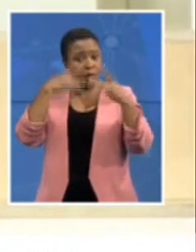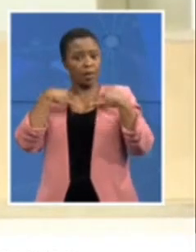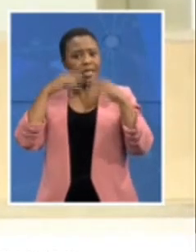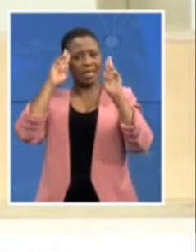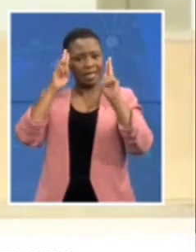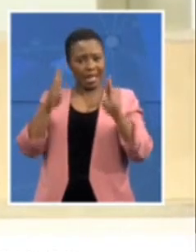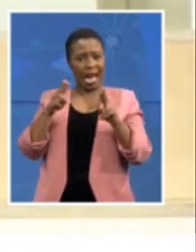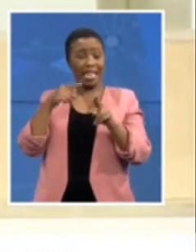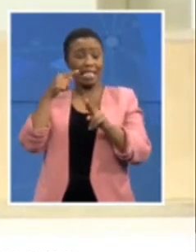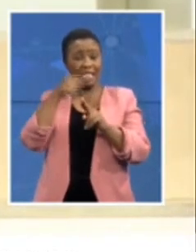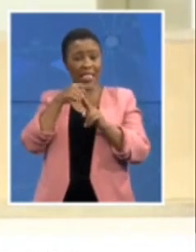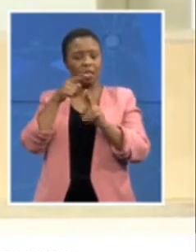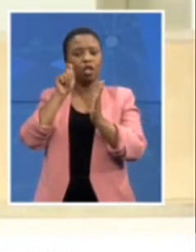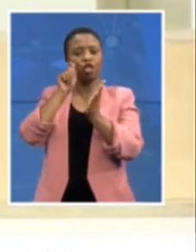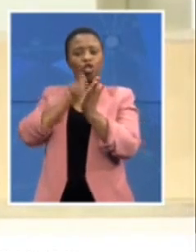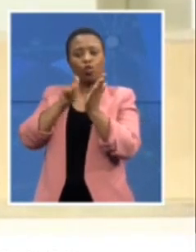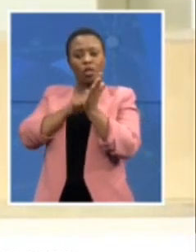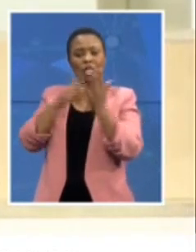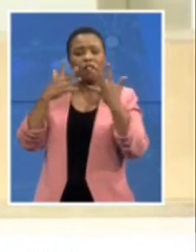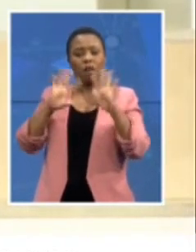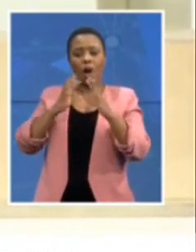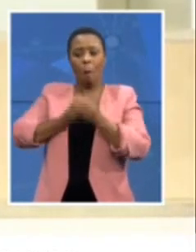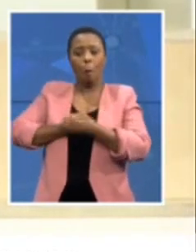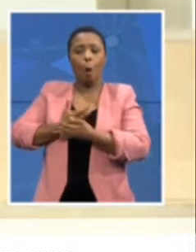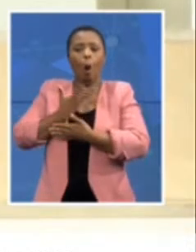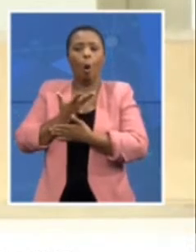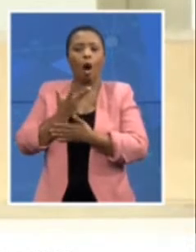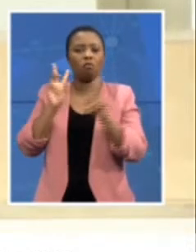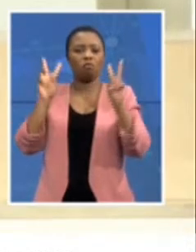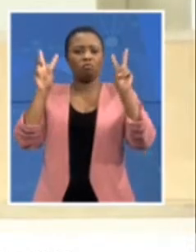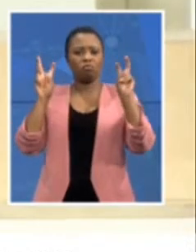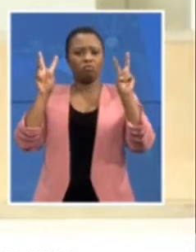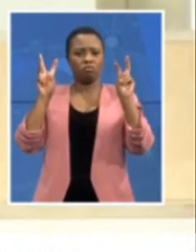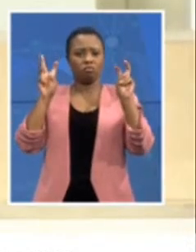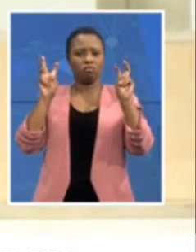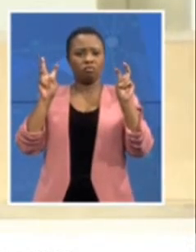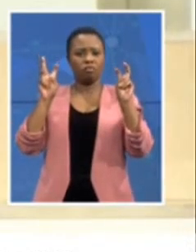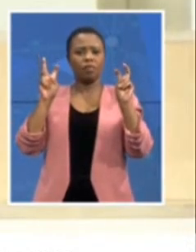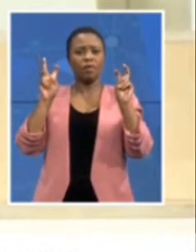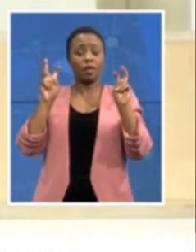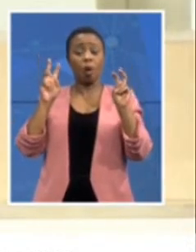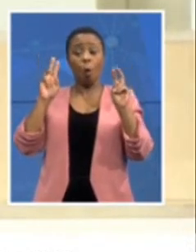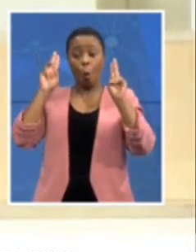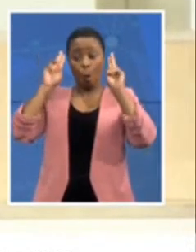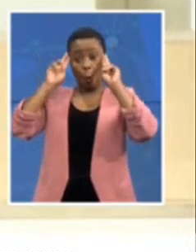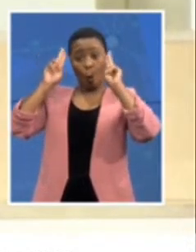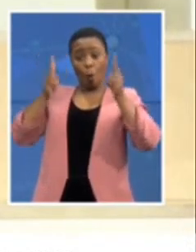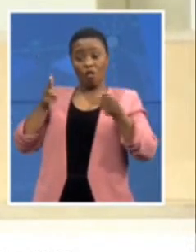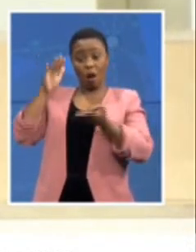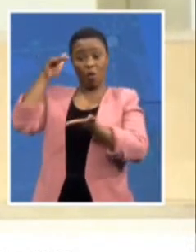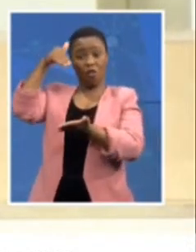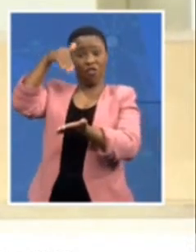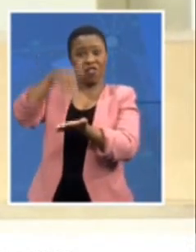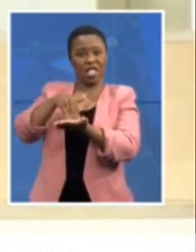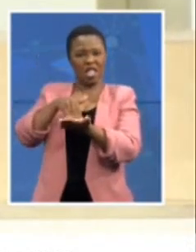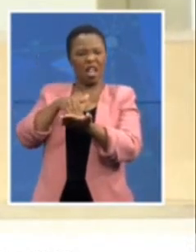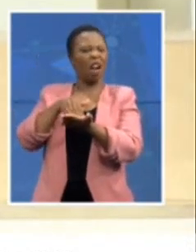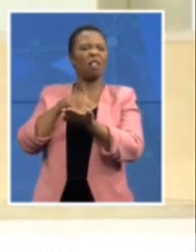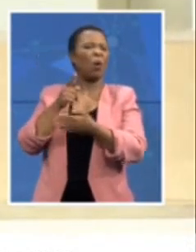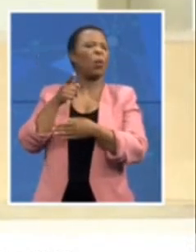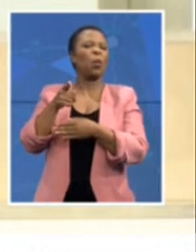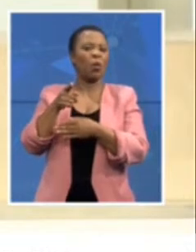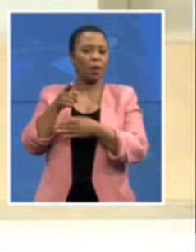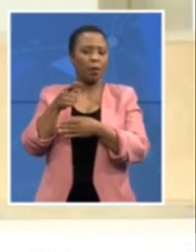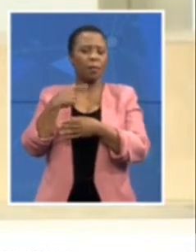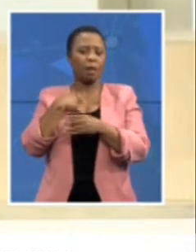called Mangifikwa Ukufa. And so I would listen to Auntie Lindiwe and my dad debating the meaning of